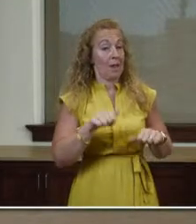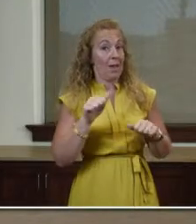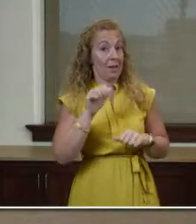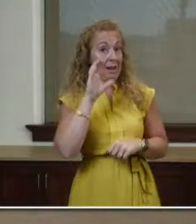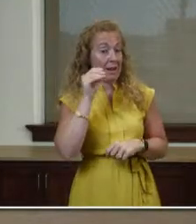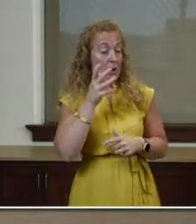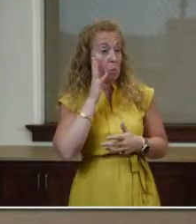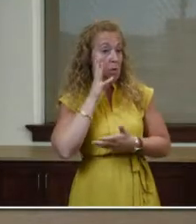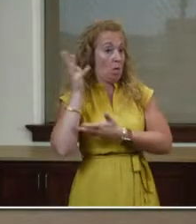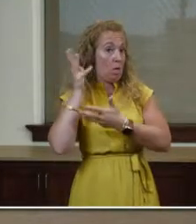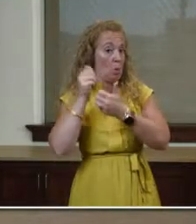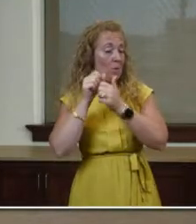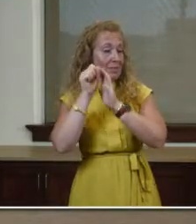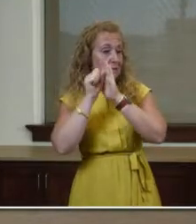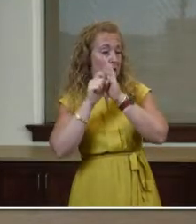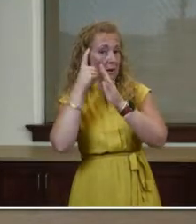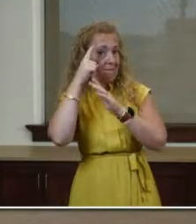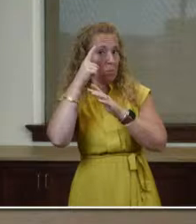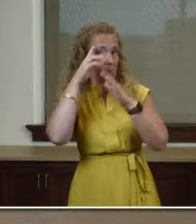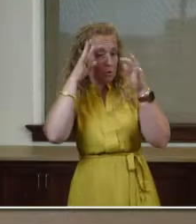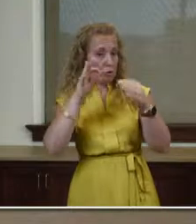with the state to determine next steps?